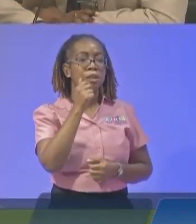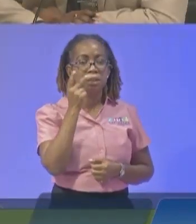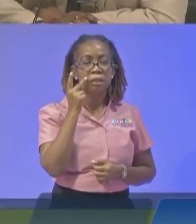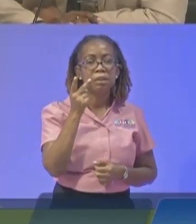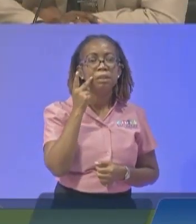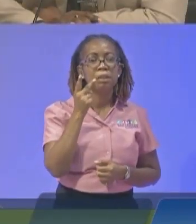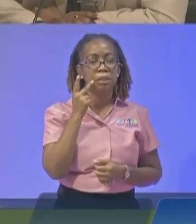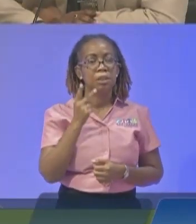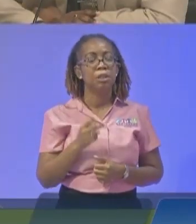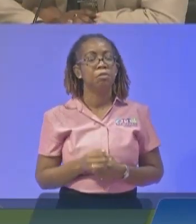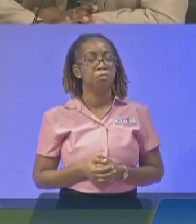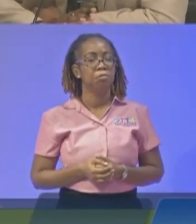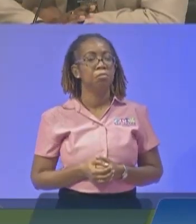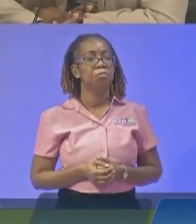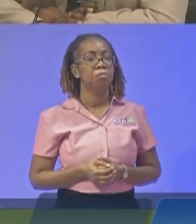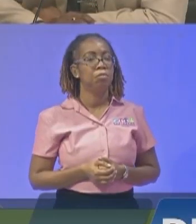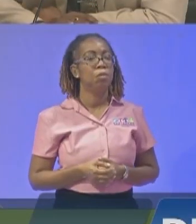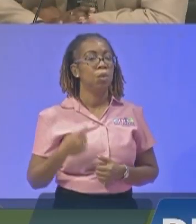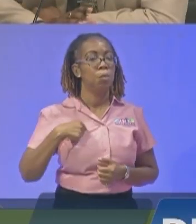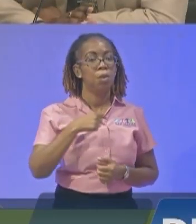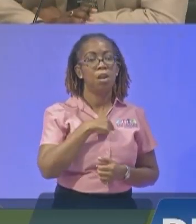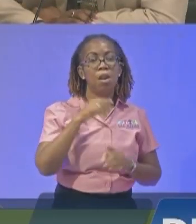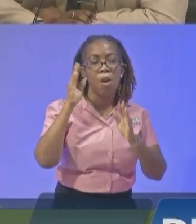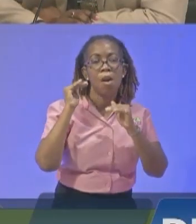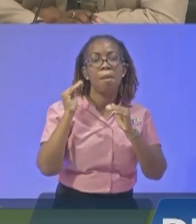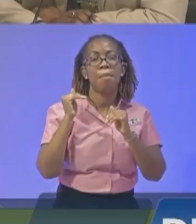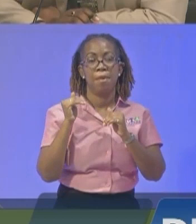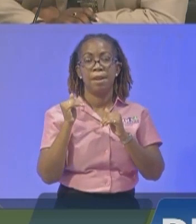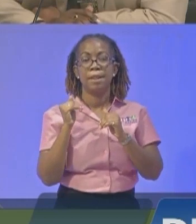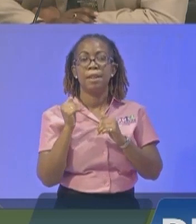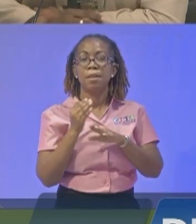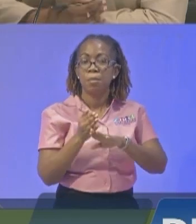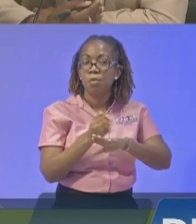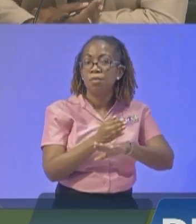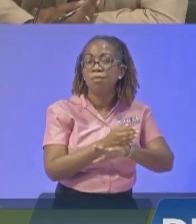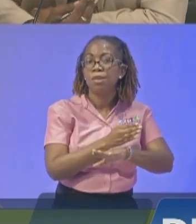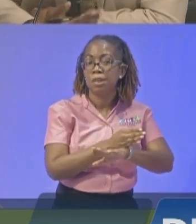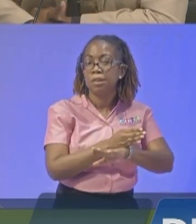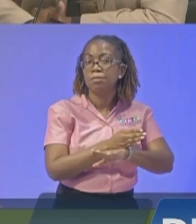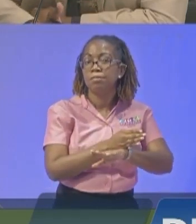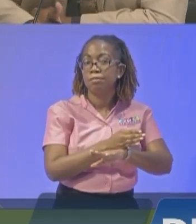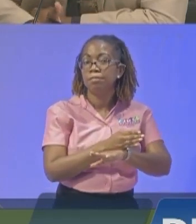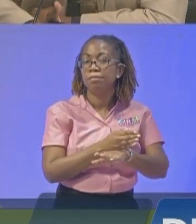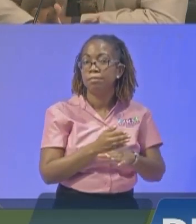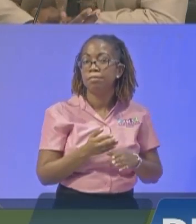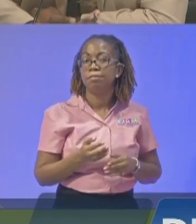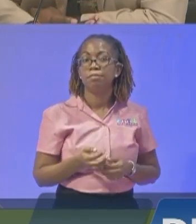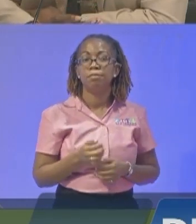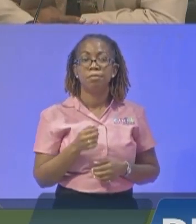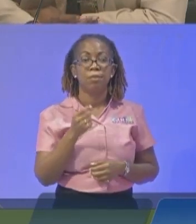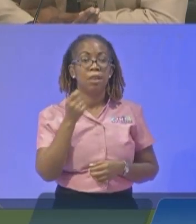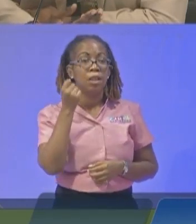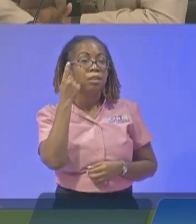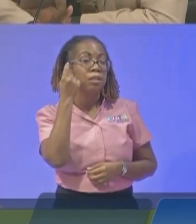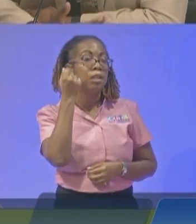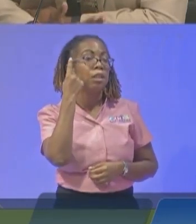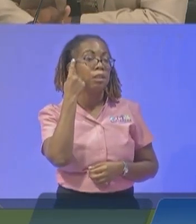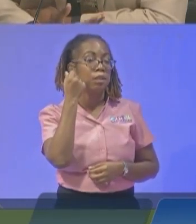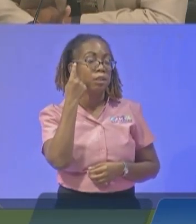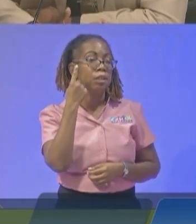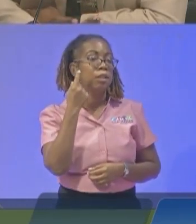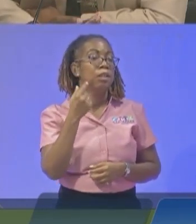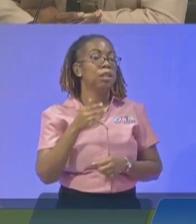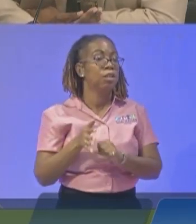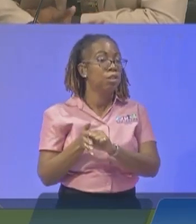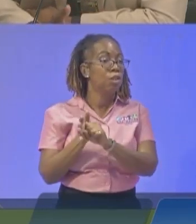And while we are hopeful about this trend, we do note that this is against the backdrop of the more transmissible Omicron variant